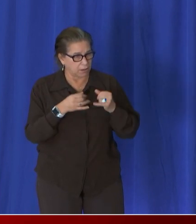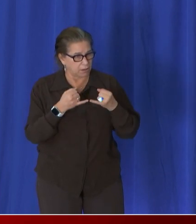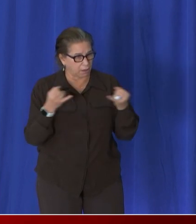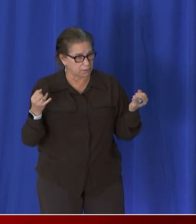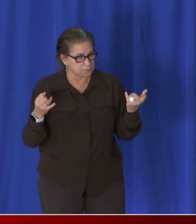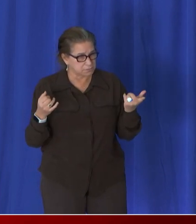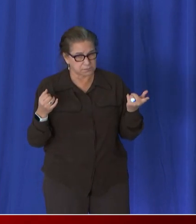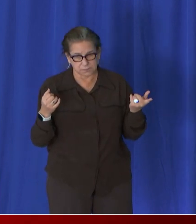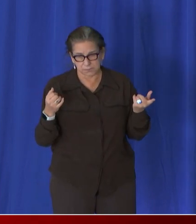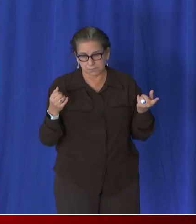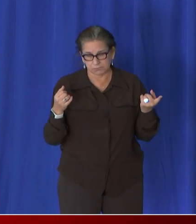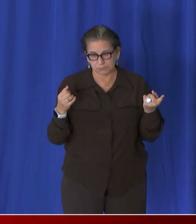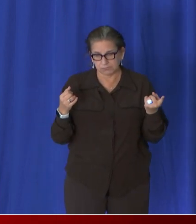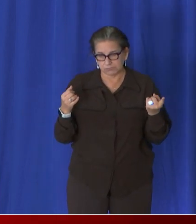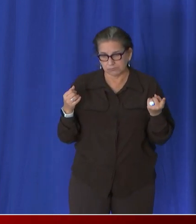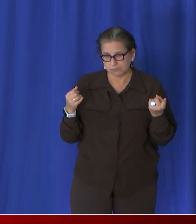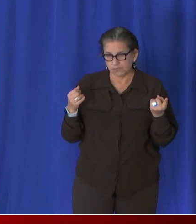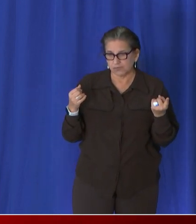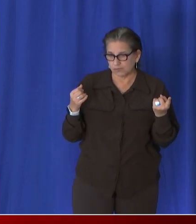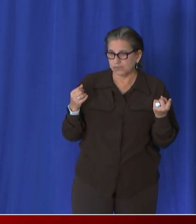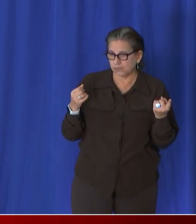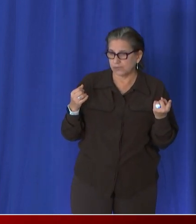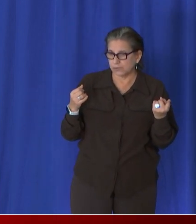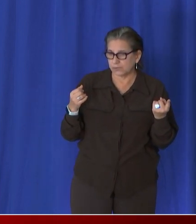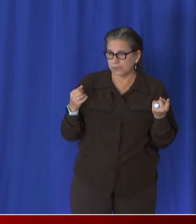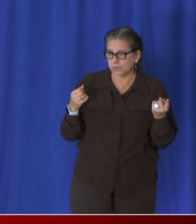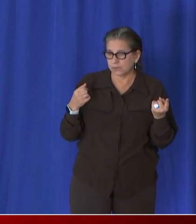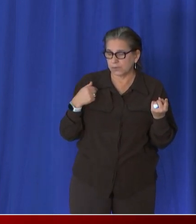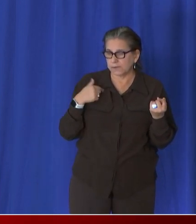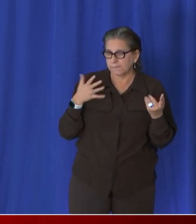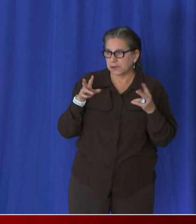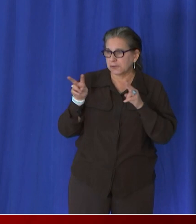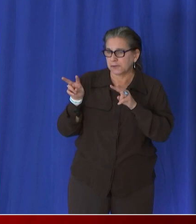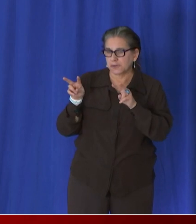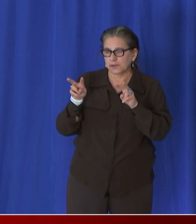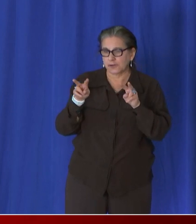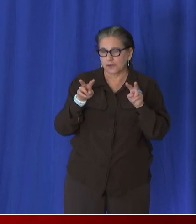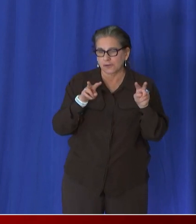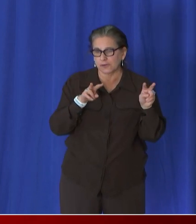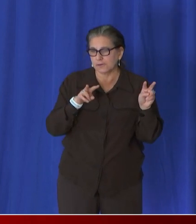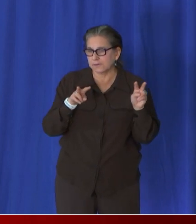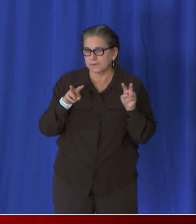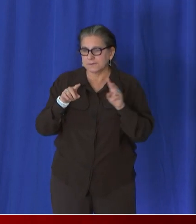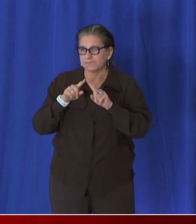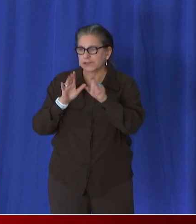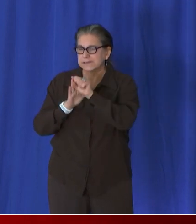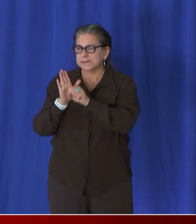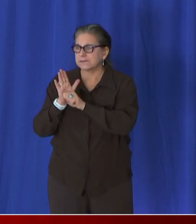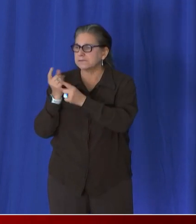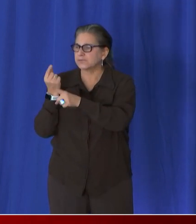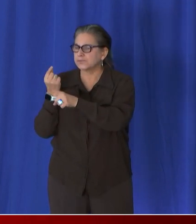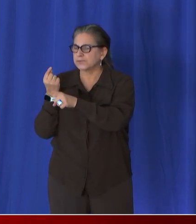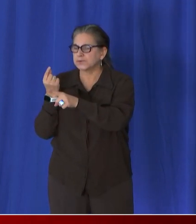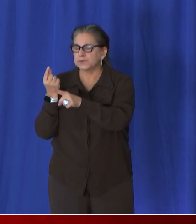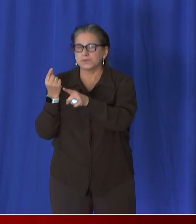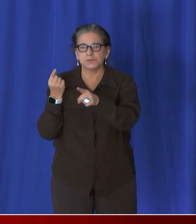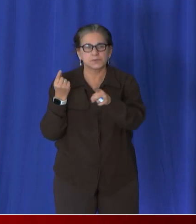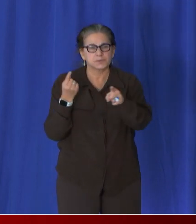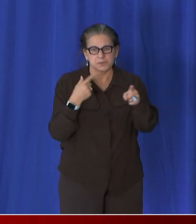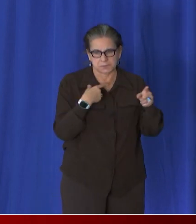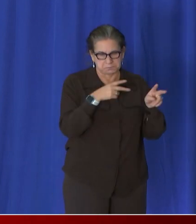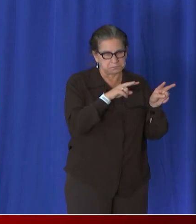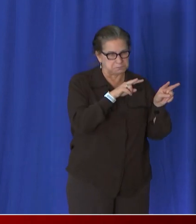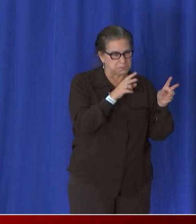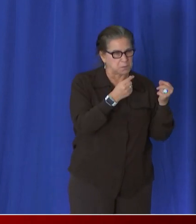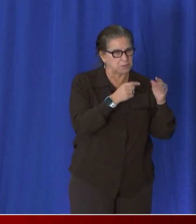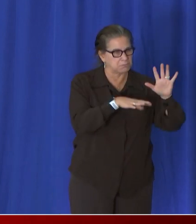at several cities just to see how they did it. We've started to talk to some of those counterparts as well, just to understand what they did. We are